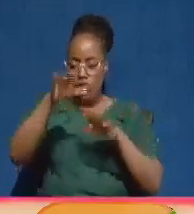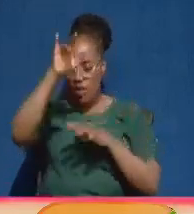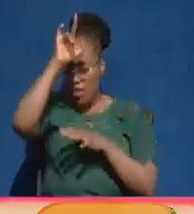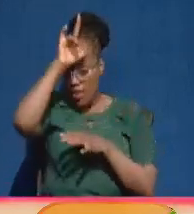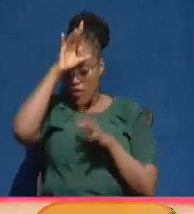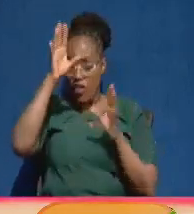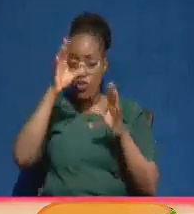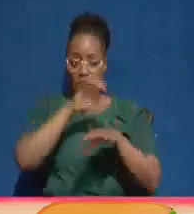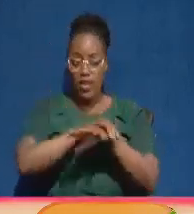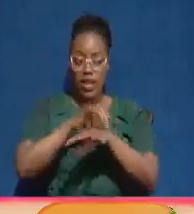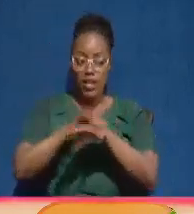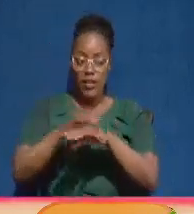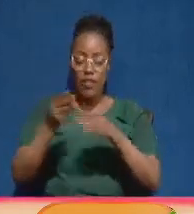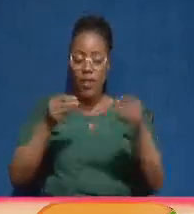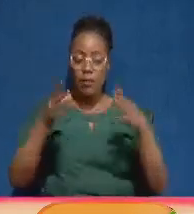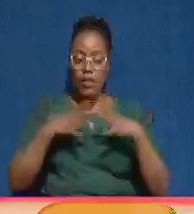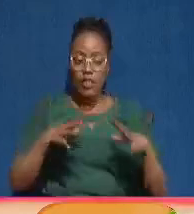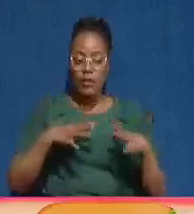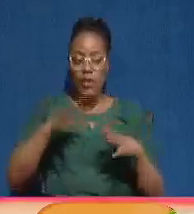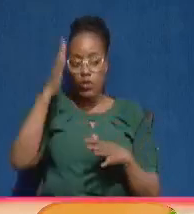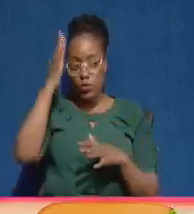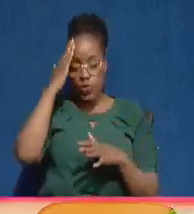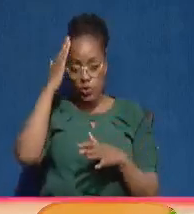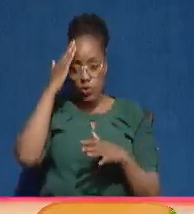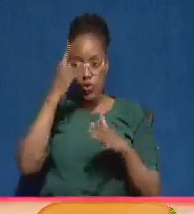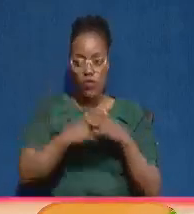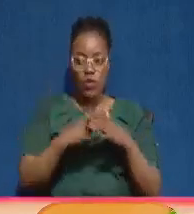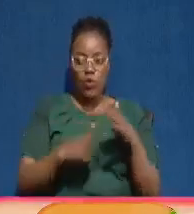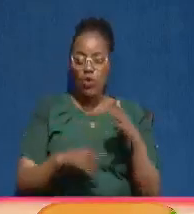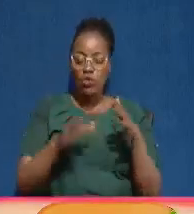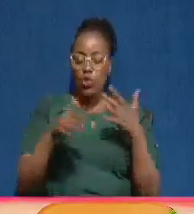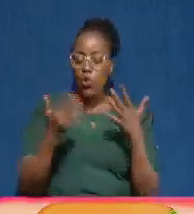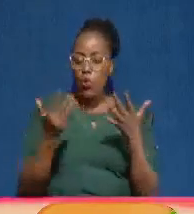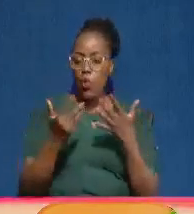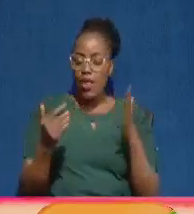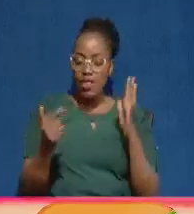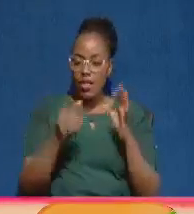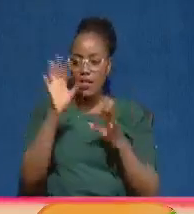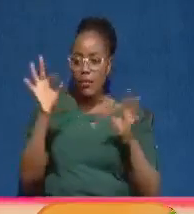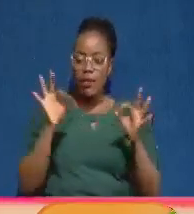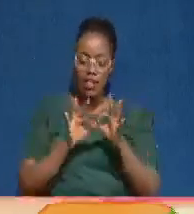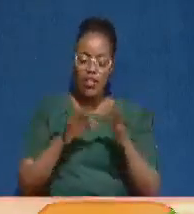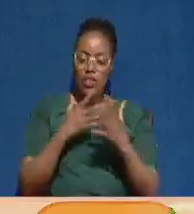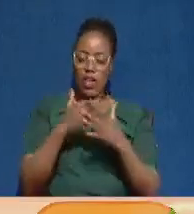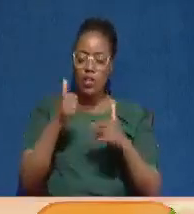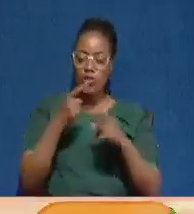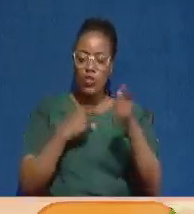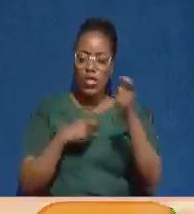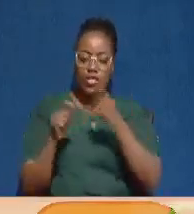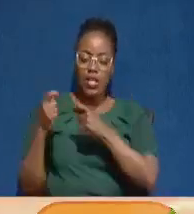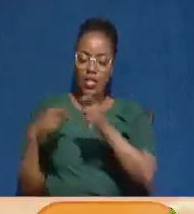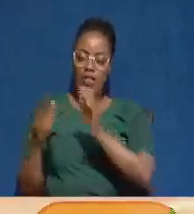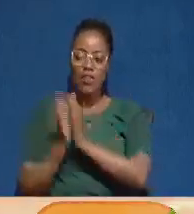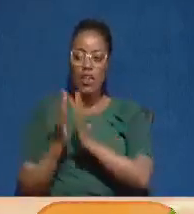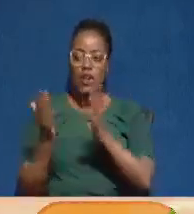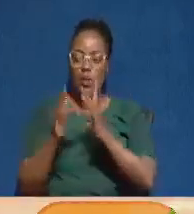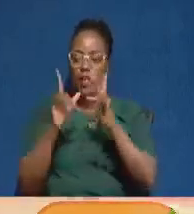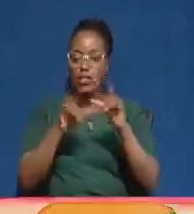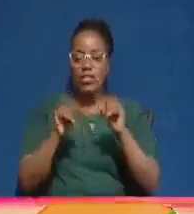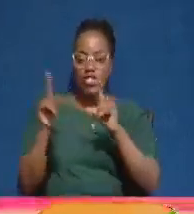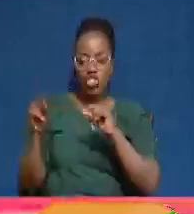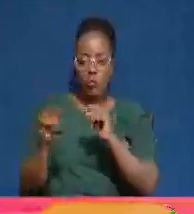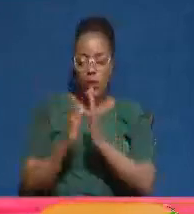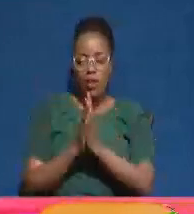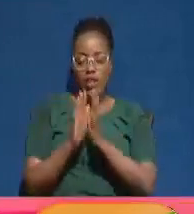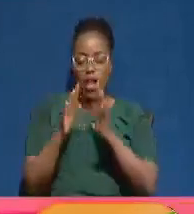reaching the traders, getting to know, where do we get this particular item that you are selling, and where is it cheap, and